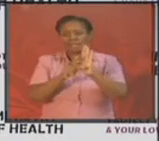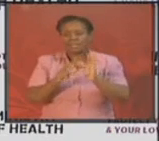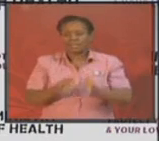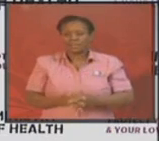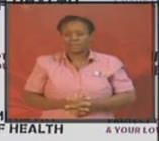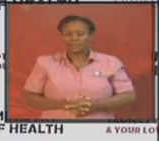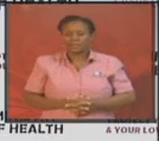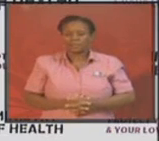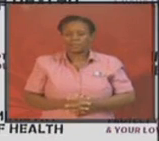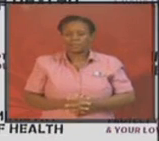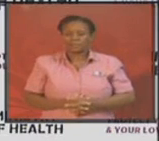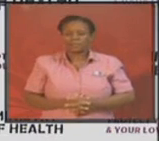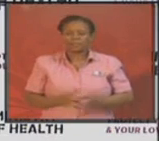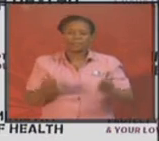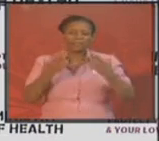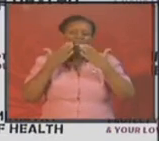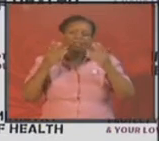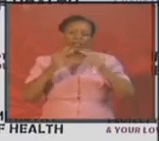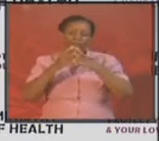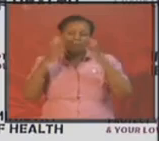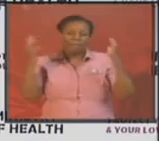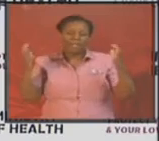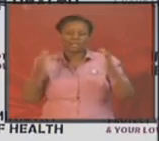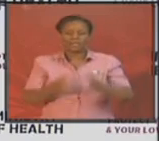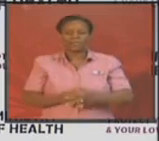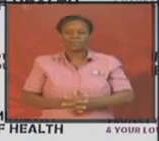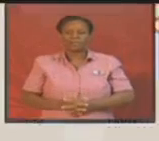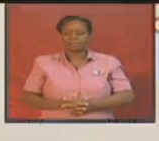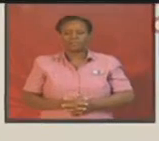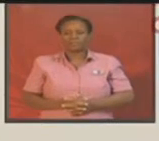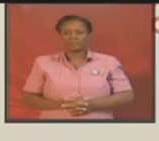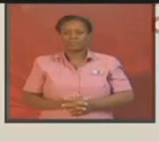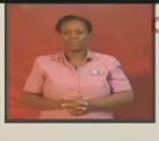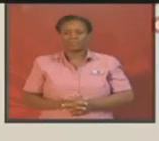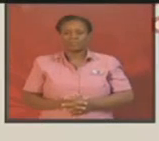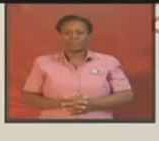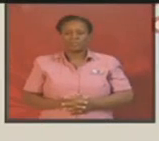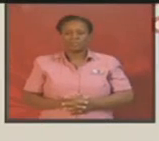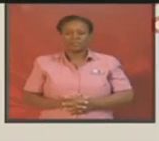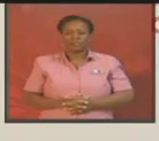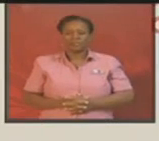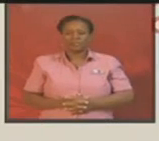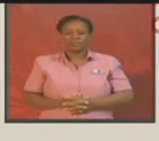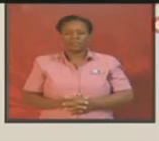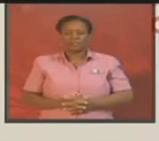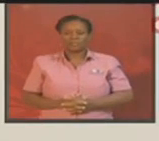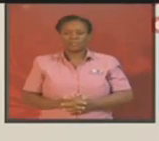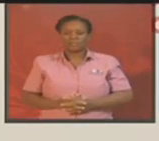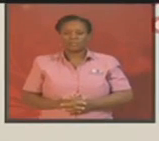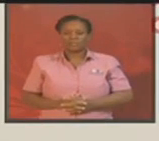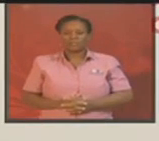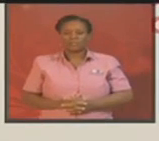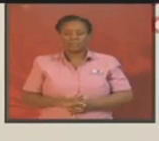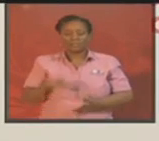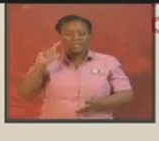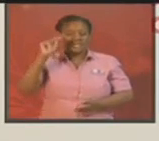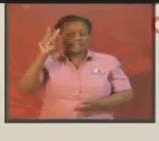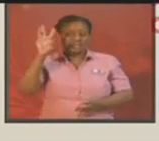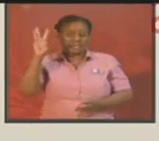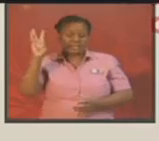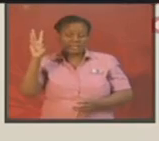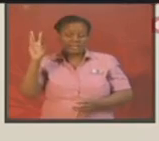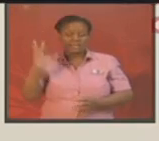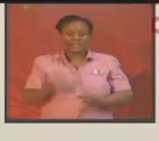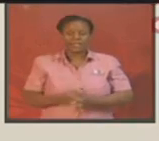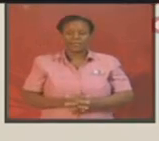you very much for those responses, Minister and Dr. Hines. We go now to TV6 for 2